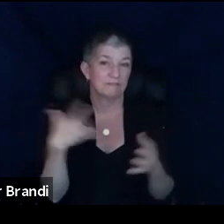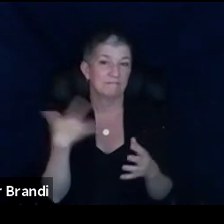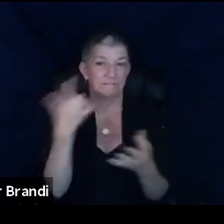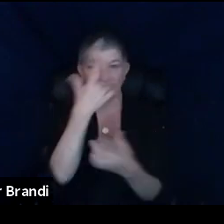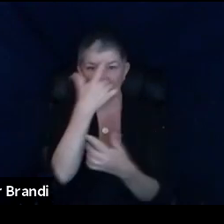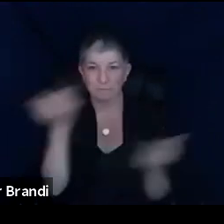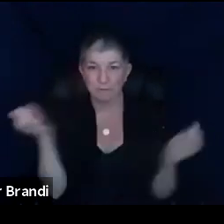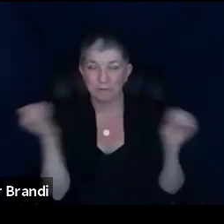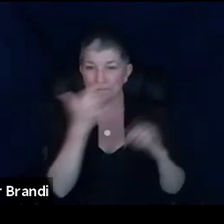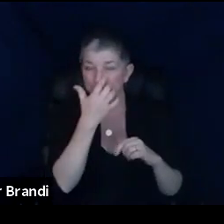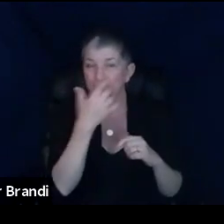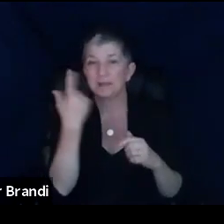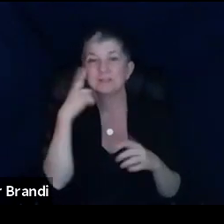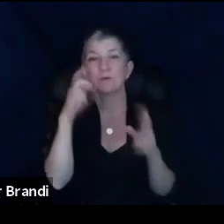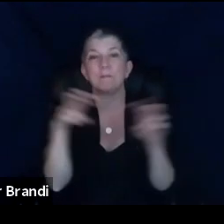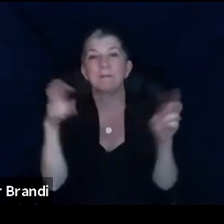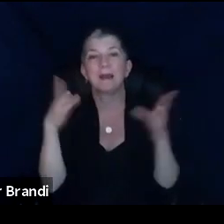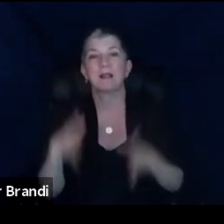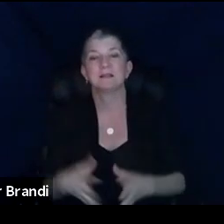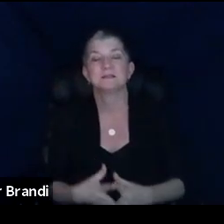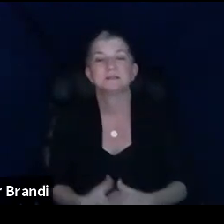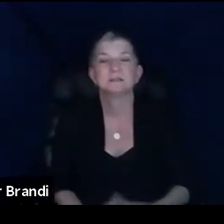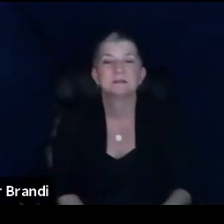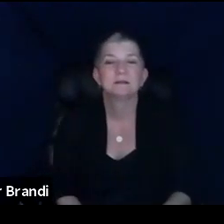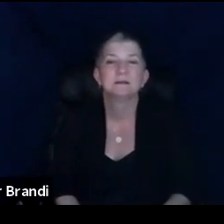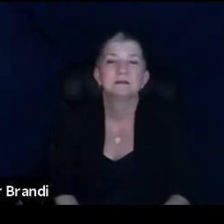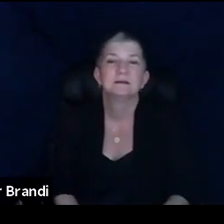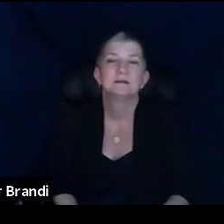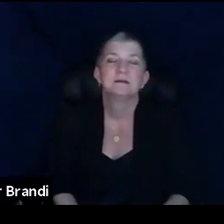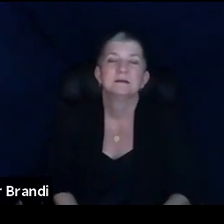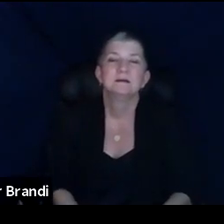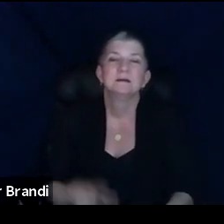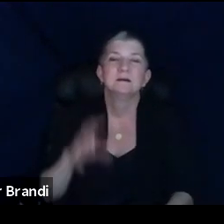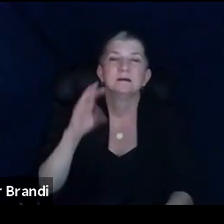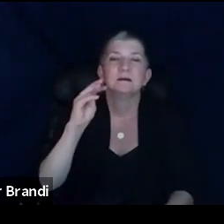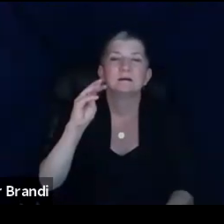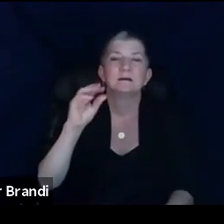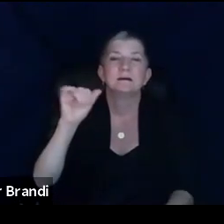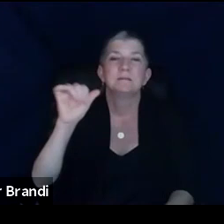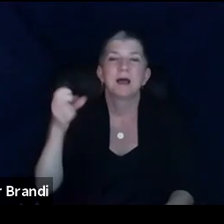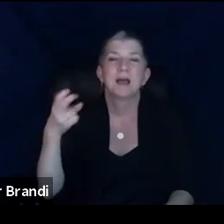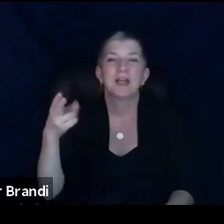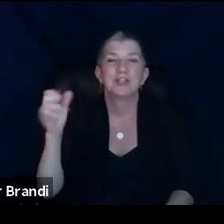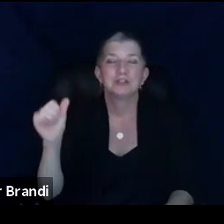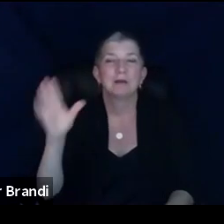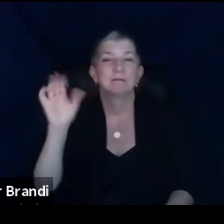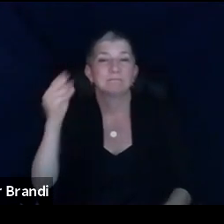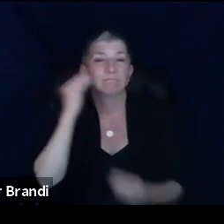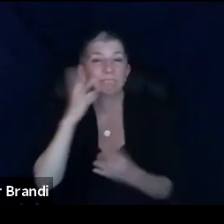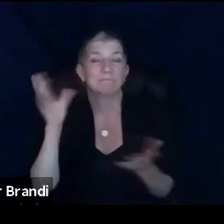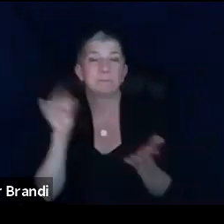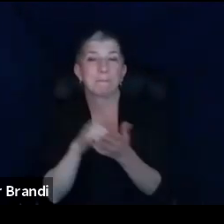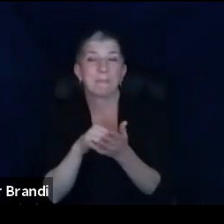And that's for our panelists. Maisha, can you also mention that the